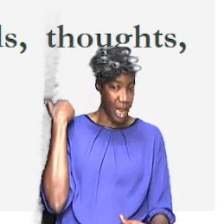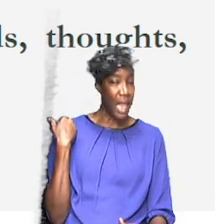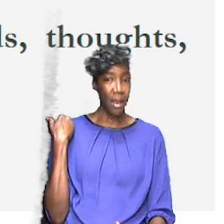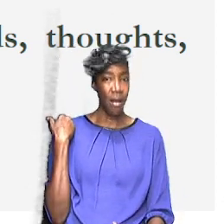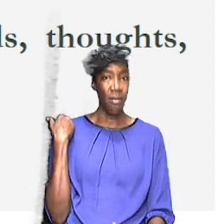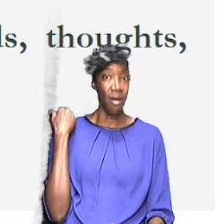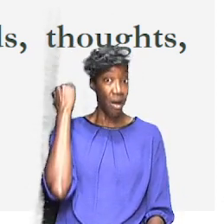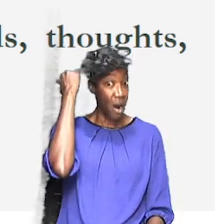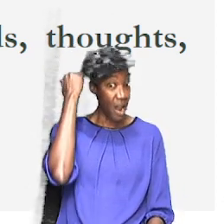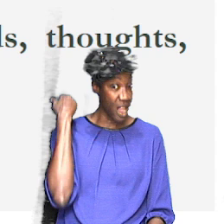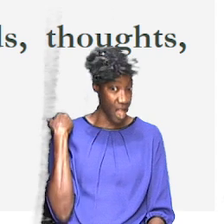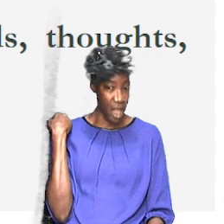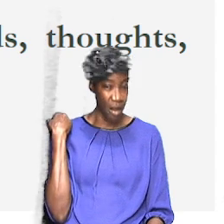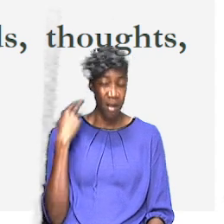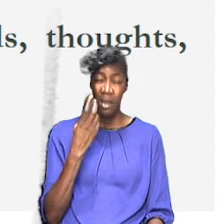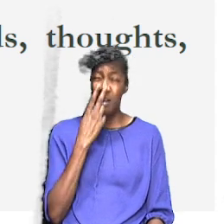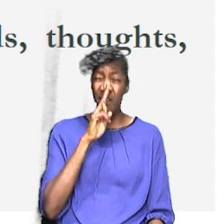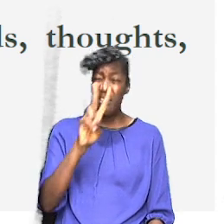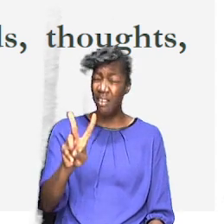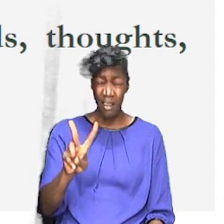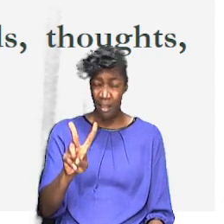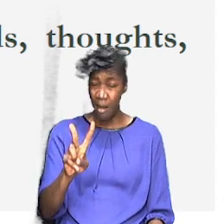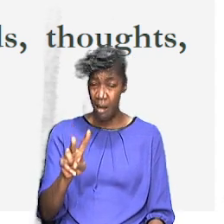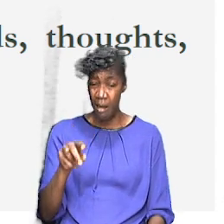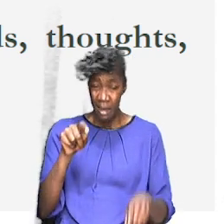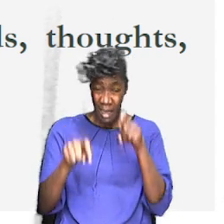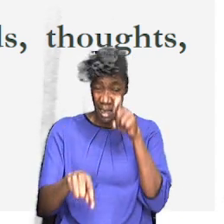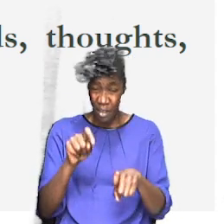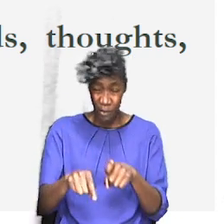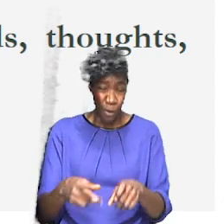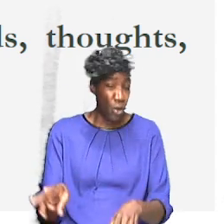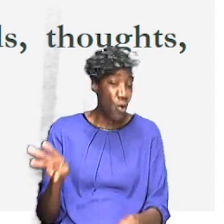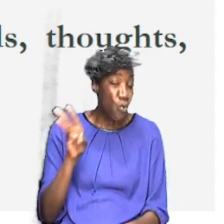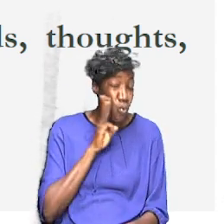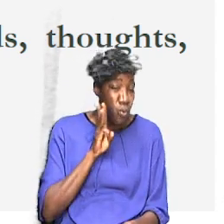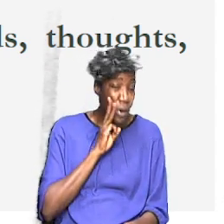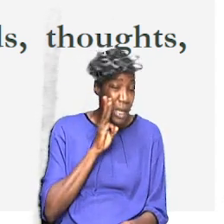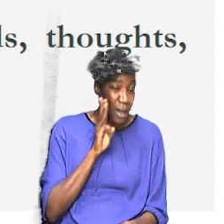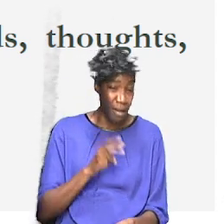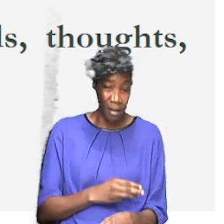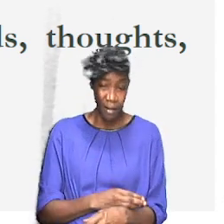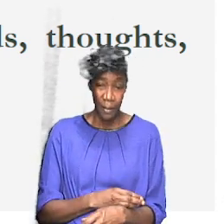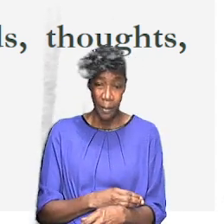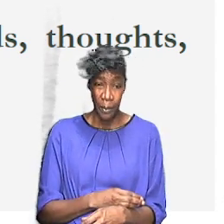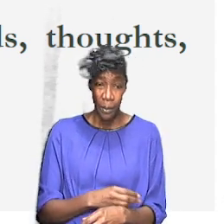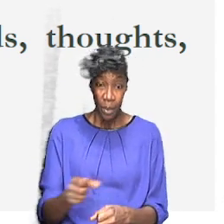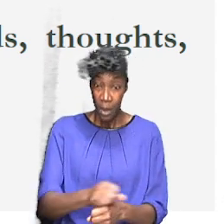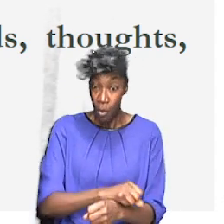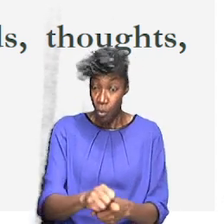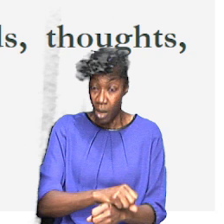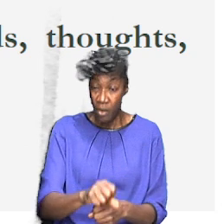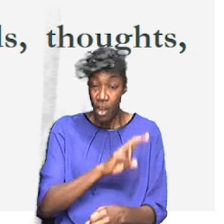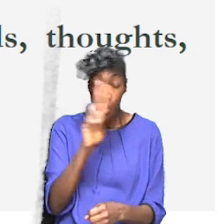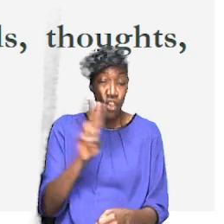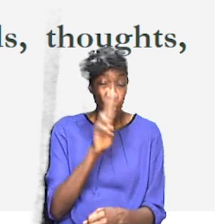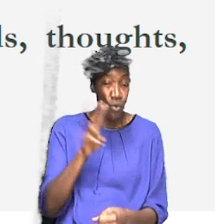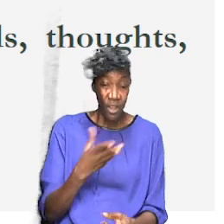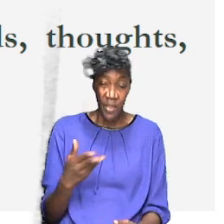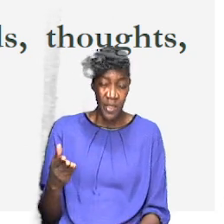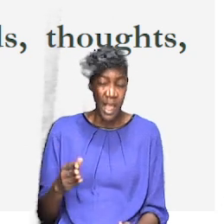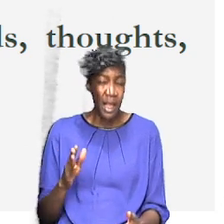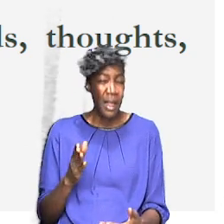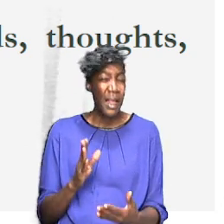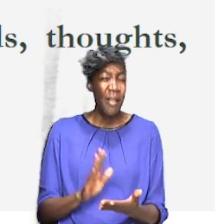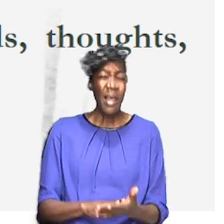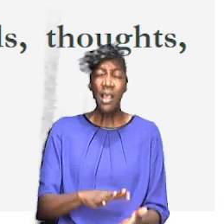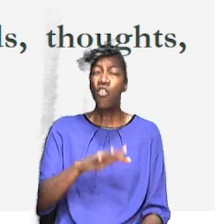care. Amen. She saw his foot being wet. Amen. And she used the thing that was most glorious to her. And she